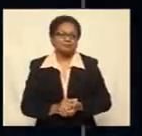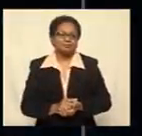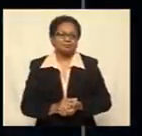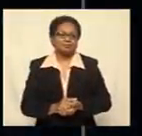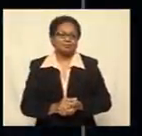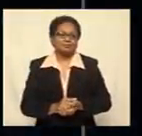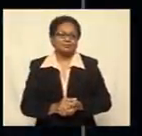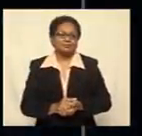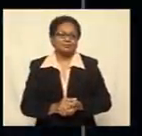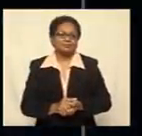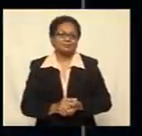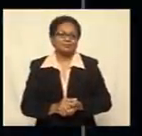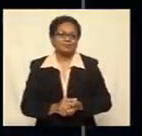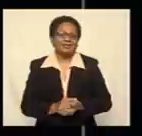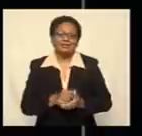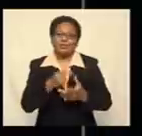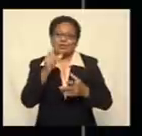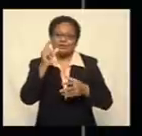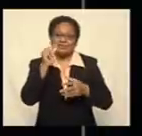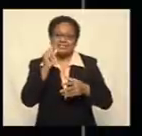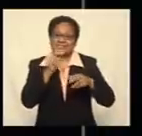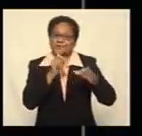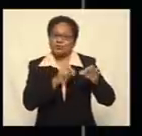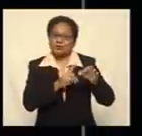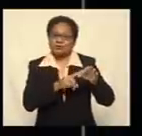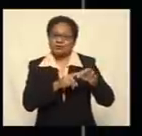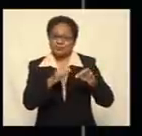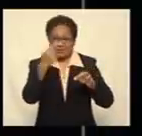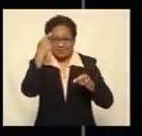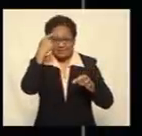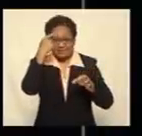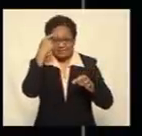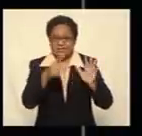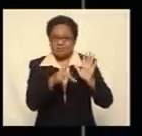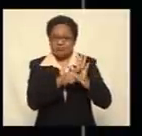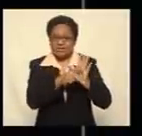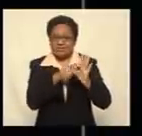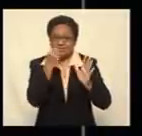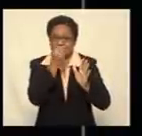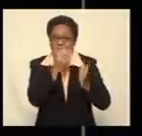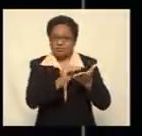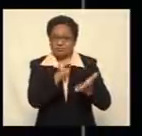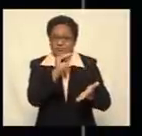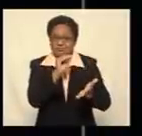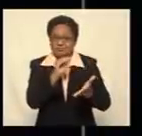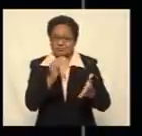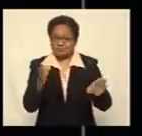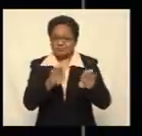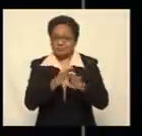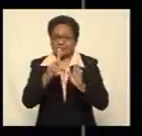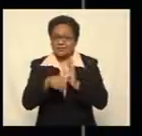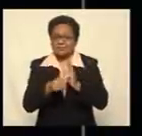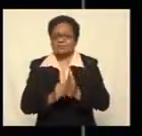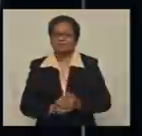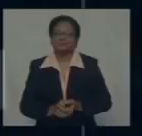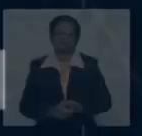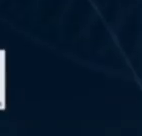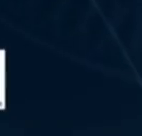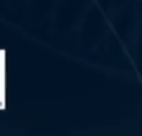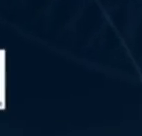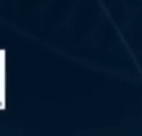And now to Fijian Pulse, we ask, do you think the prices of groceries have increased during this lockdown period?